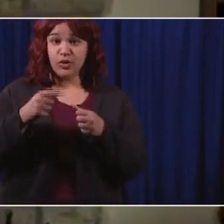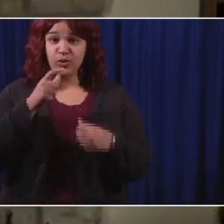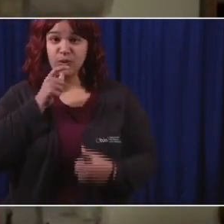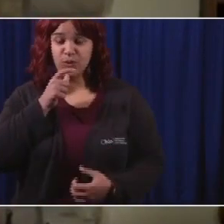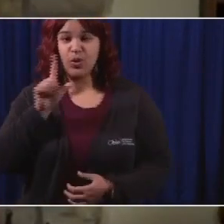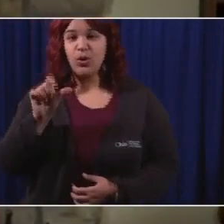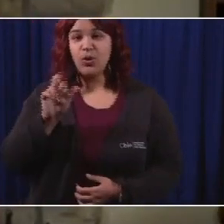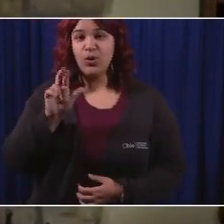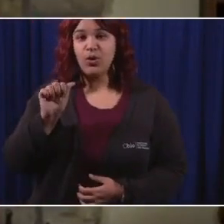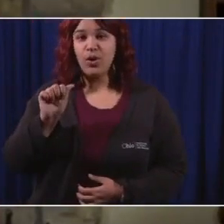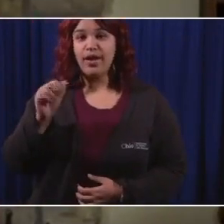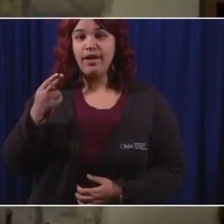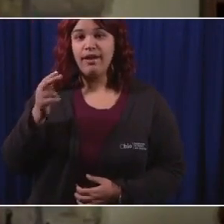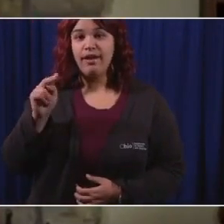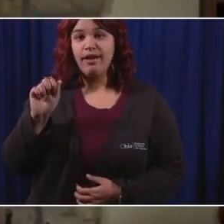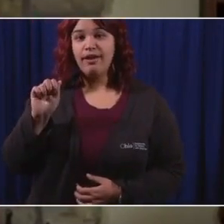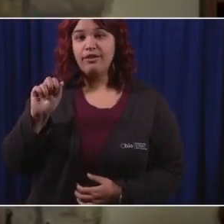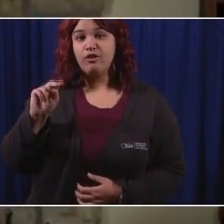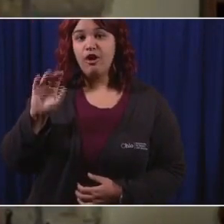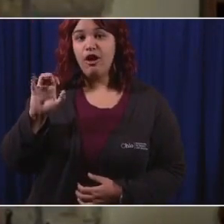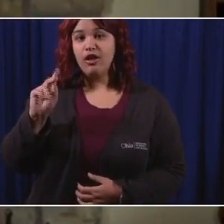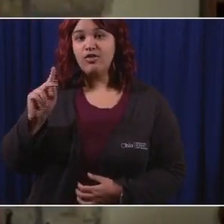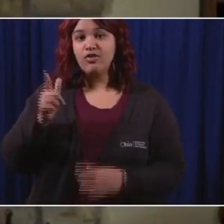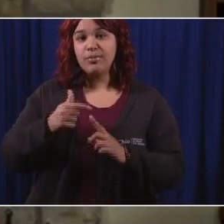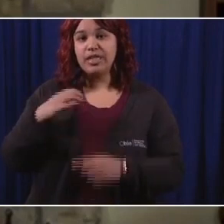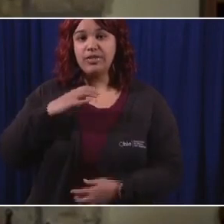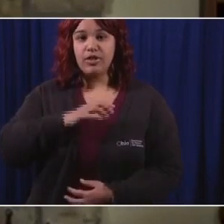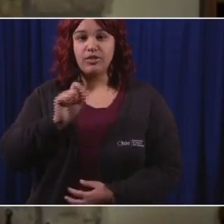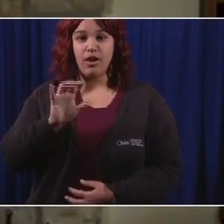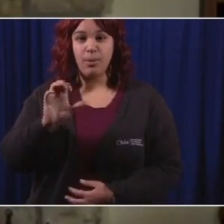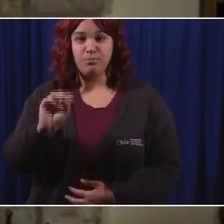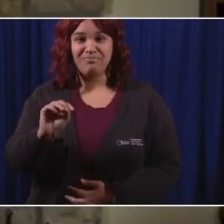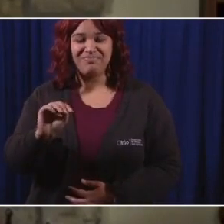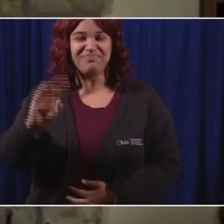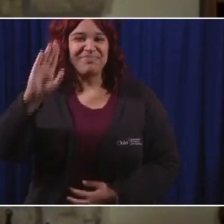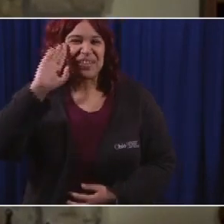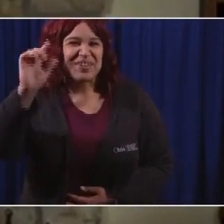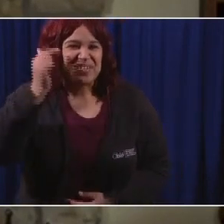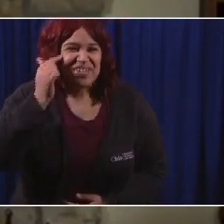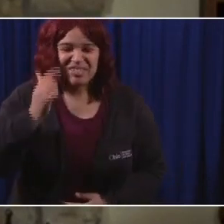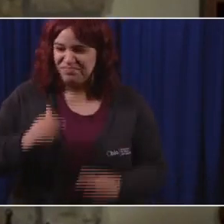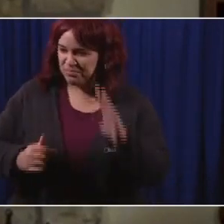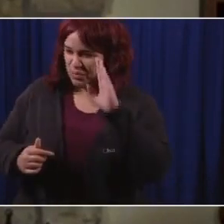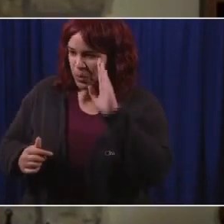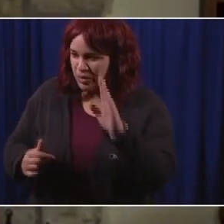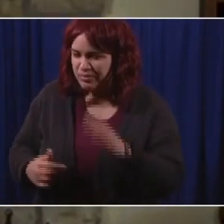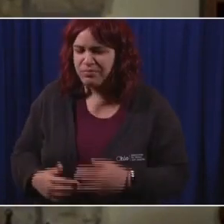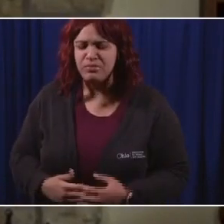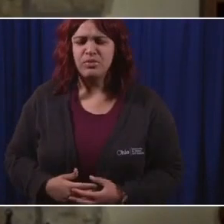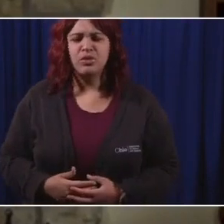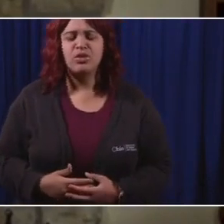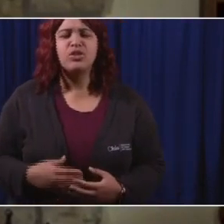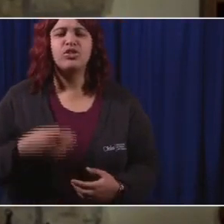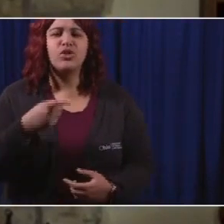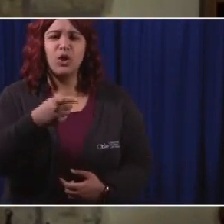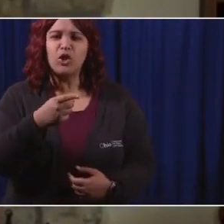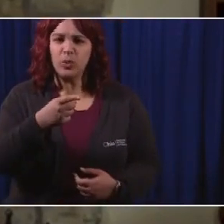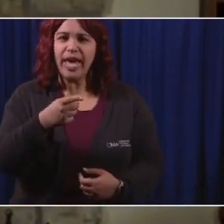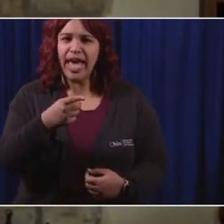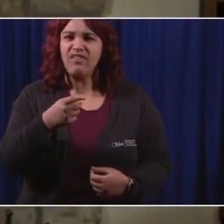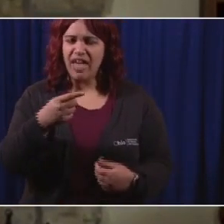Hi, Governor. Hello. Hi. My question is, you've pointed out some anecdotal